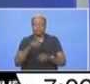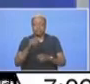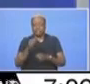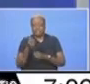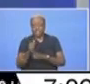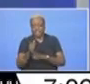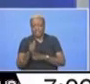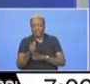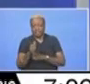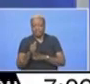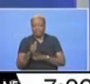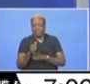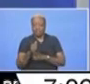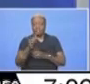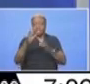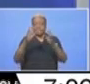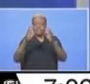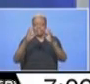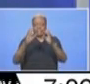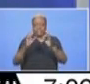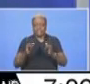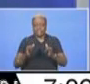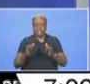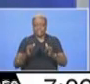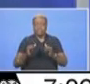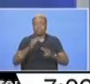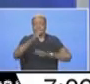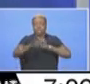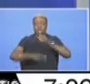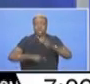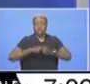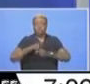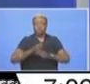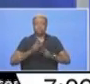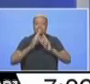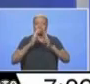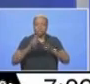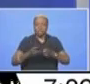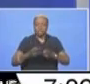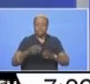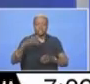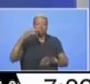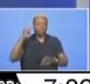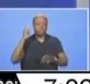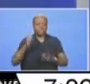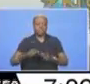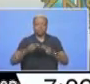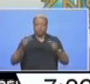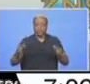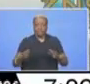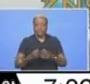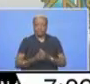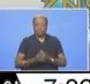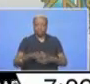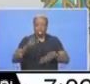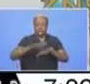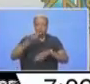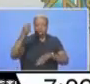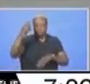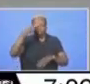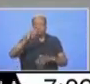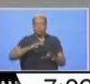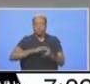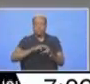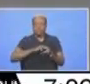is, with limited capacity, but the global response is enormous. A call for medical assistance